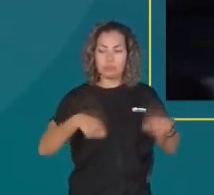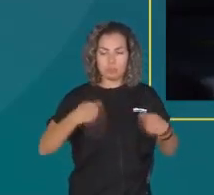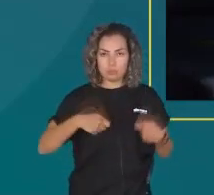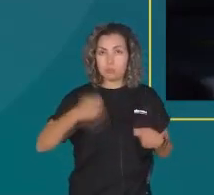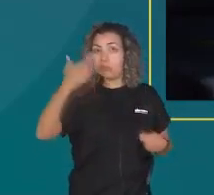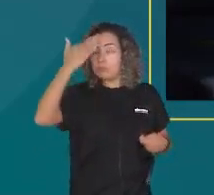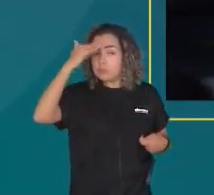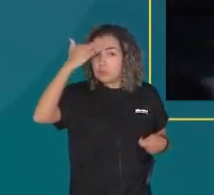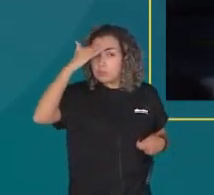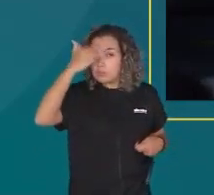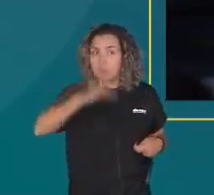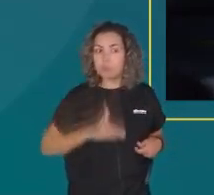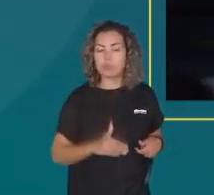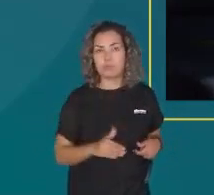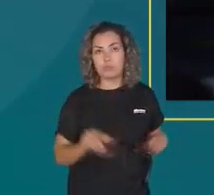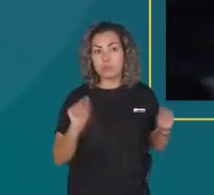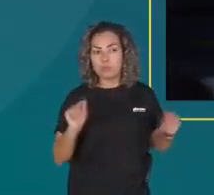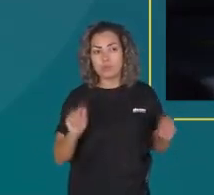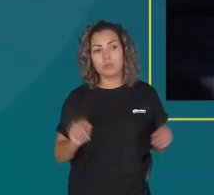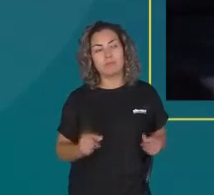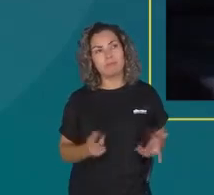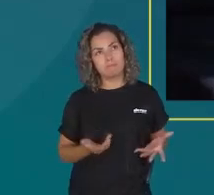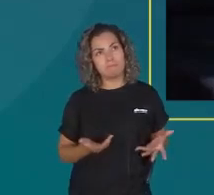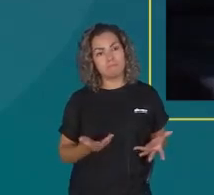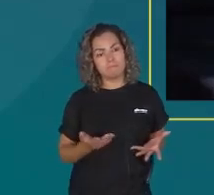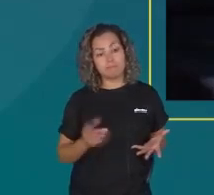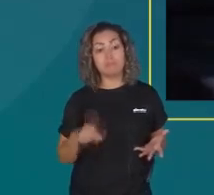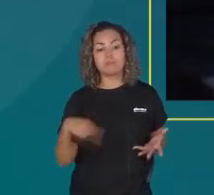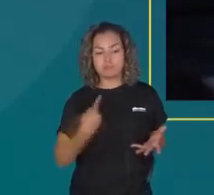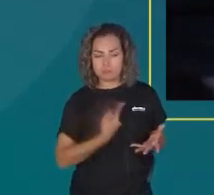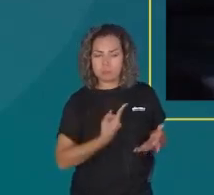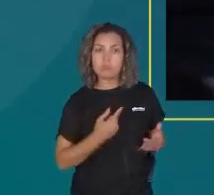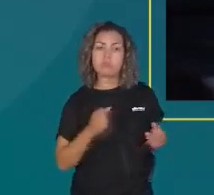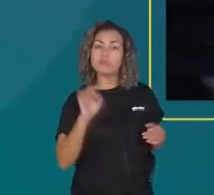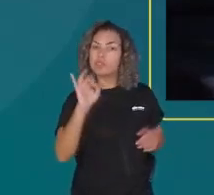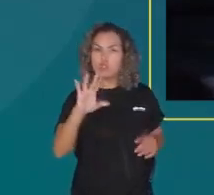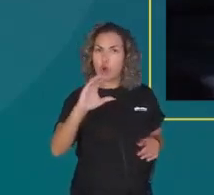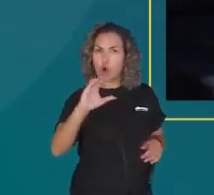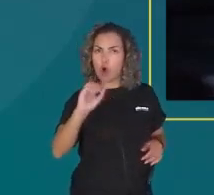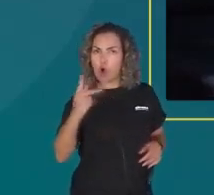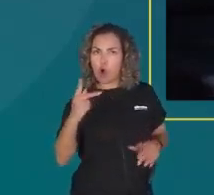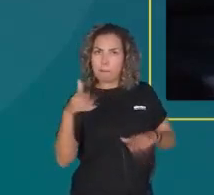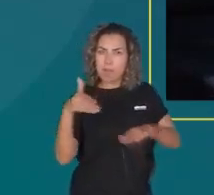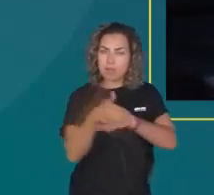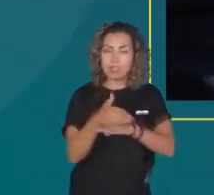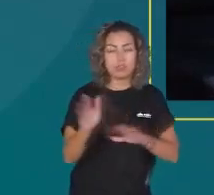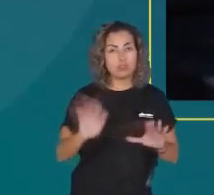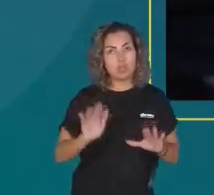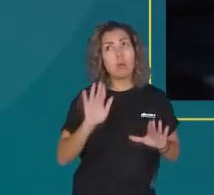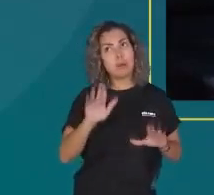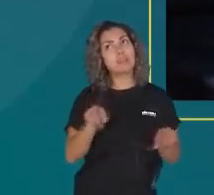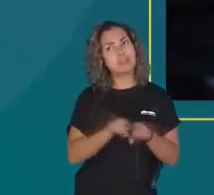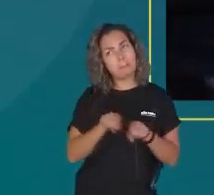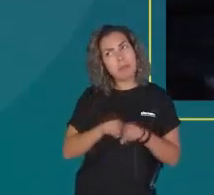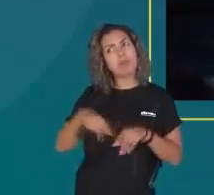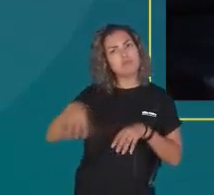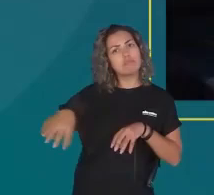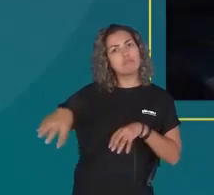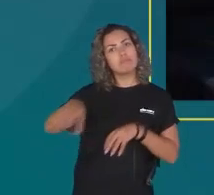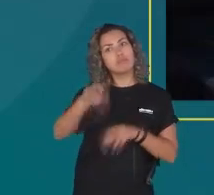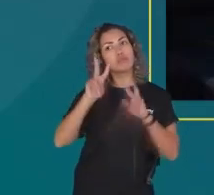on at the COP, but also in other sectors, talking about finance and things like that. And the only I